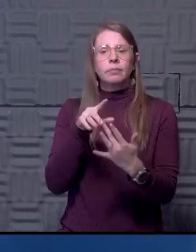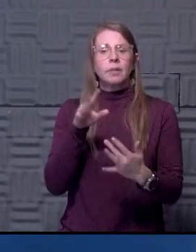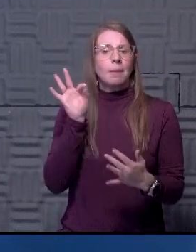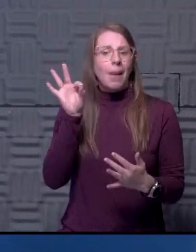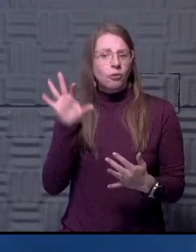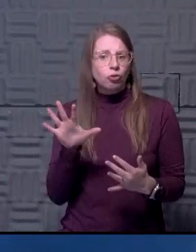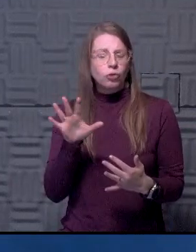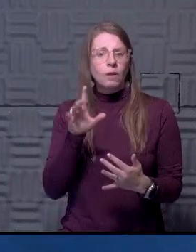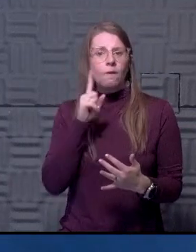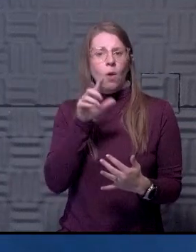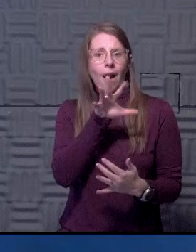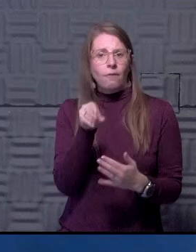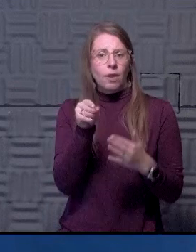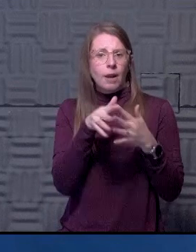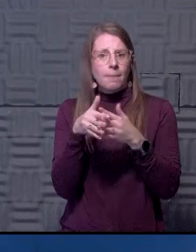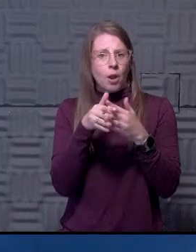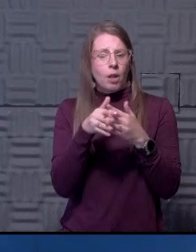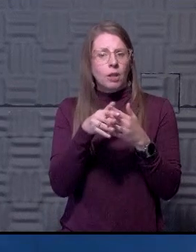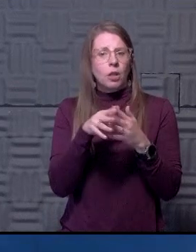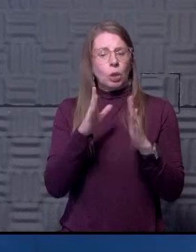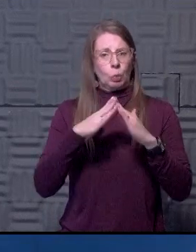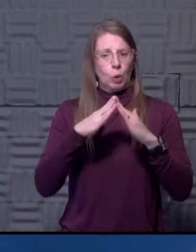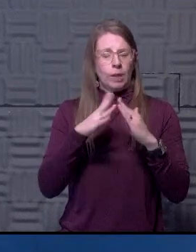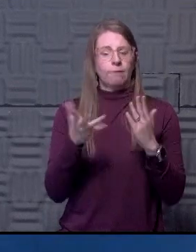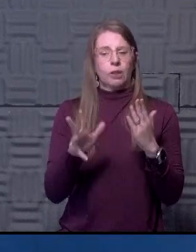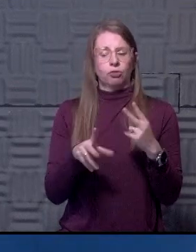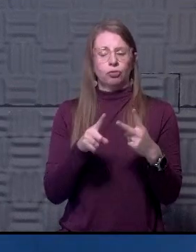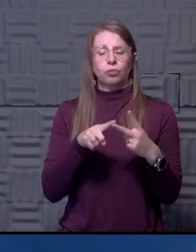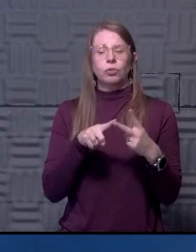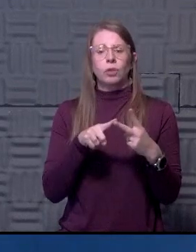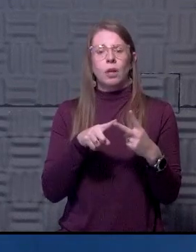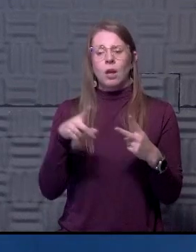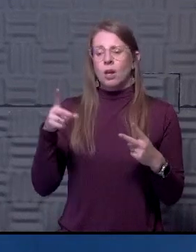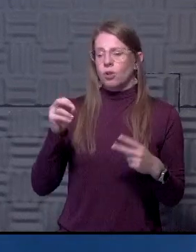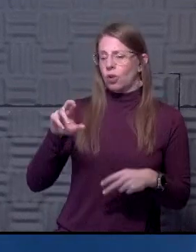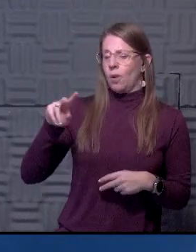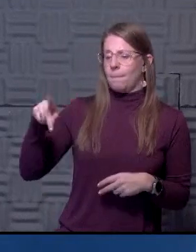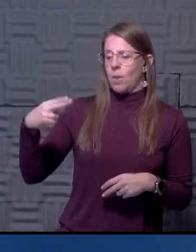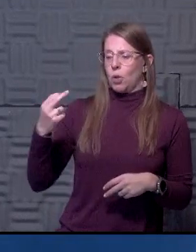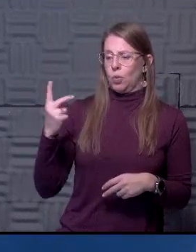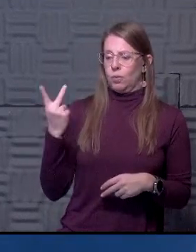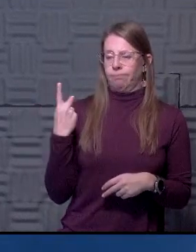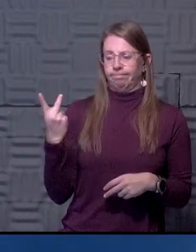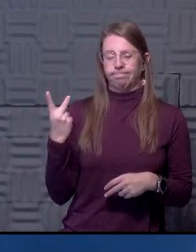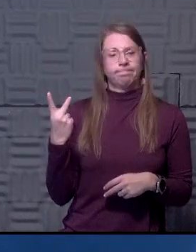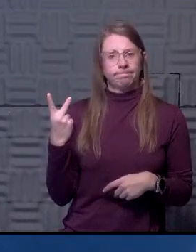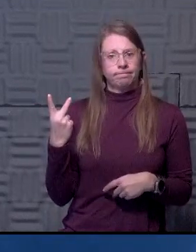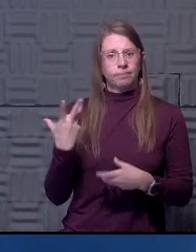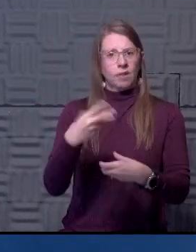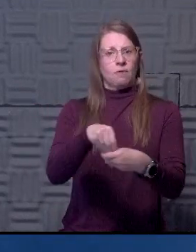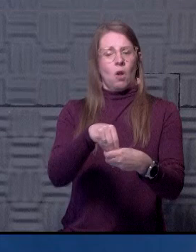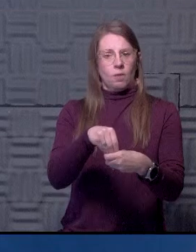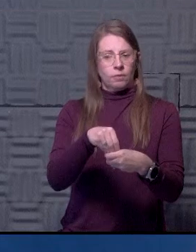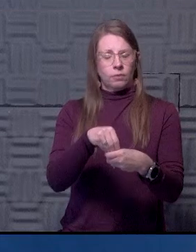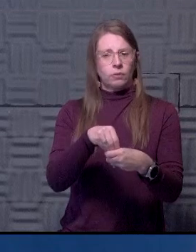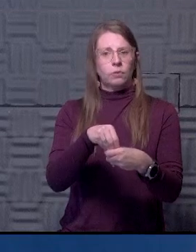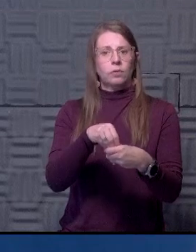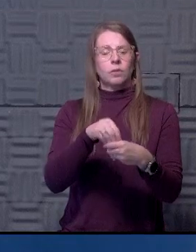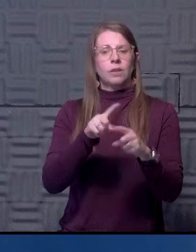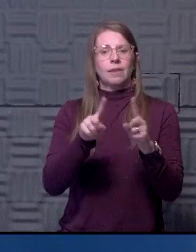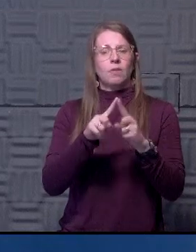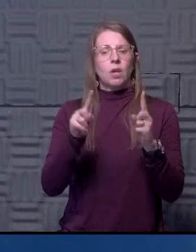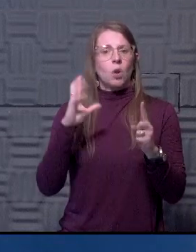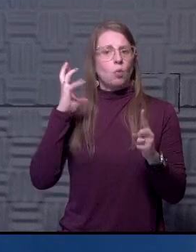within the African American community. We have been, Dr. Pahud and myself have been involved with a number of different